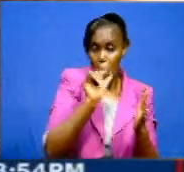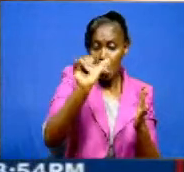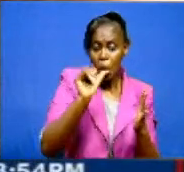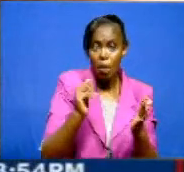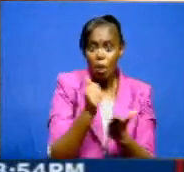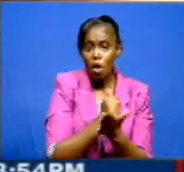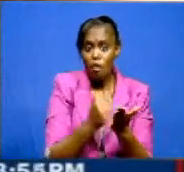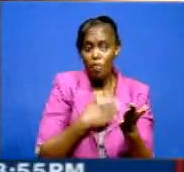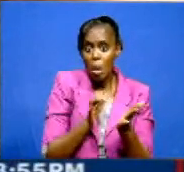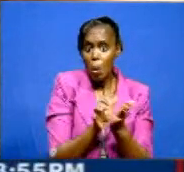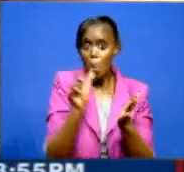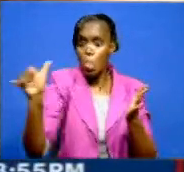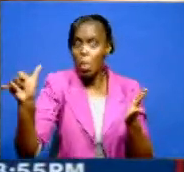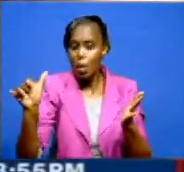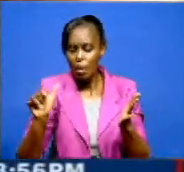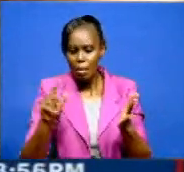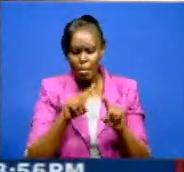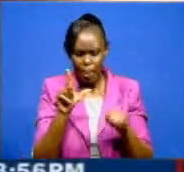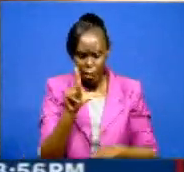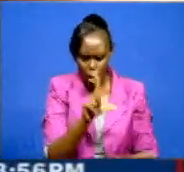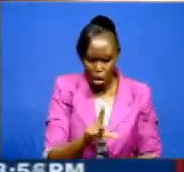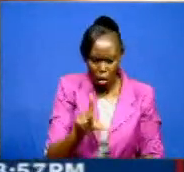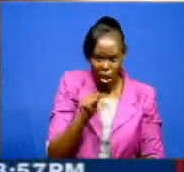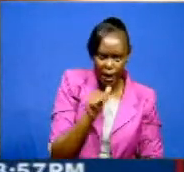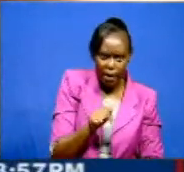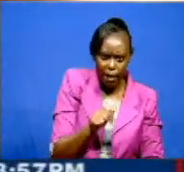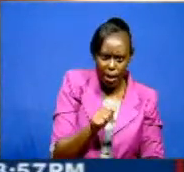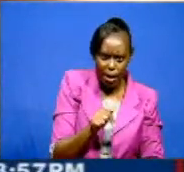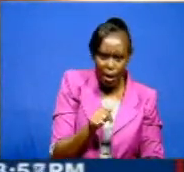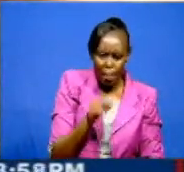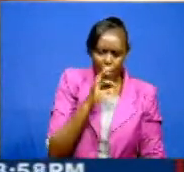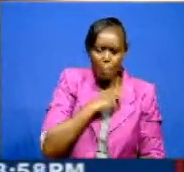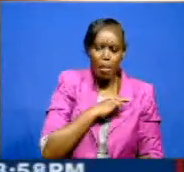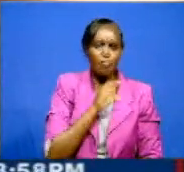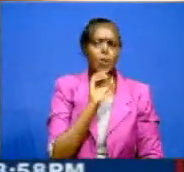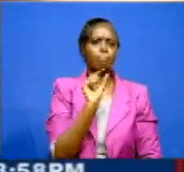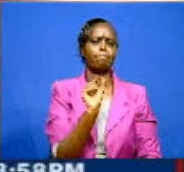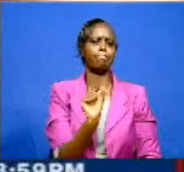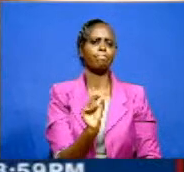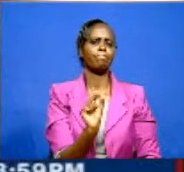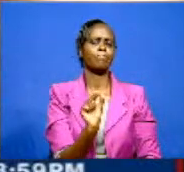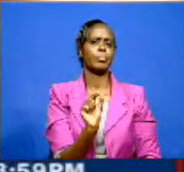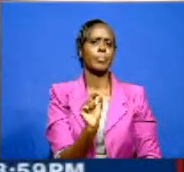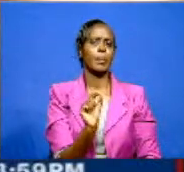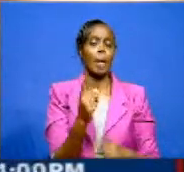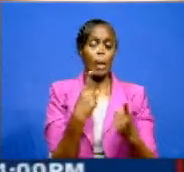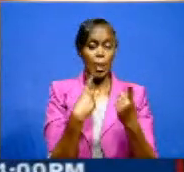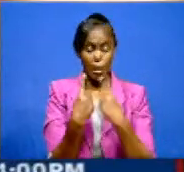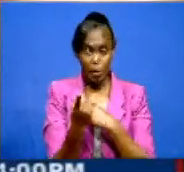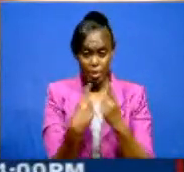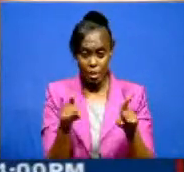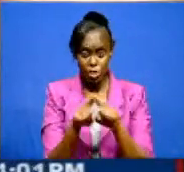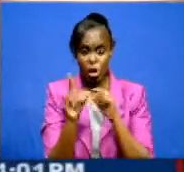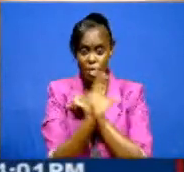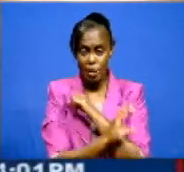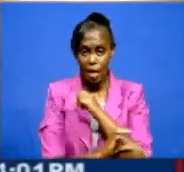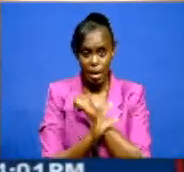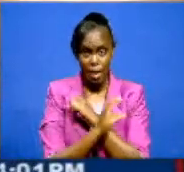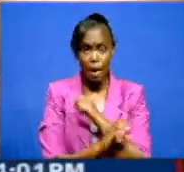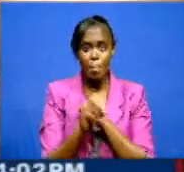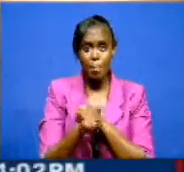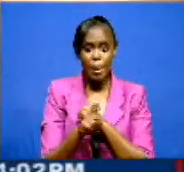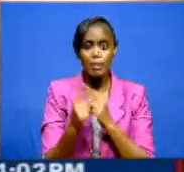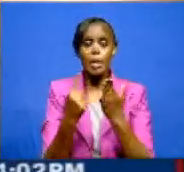coffee, but locally, we are getting very little out of it. And so that's a discussion we must have as a country. We must